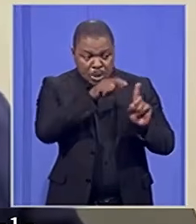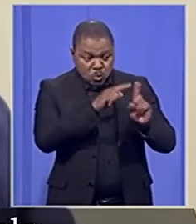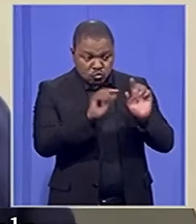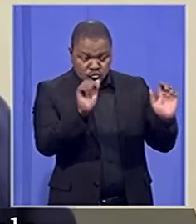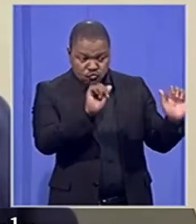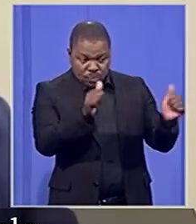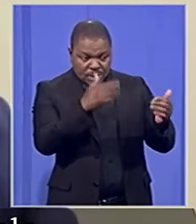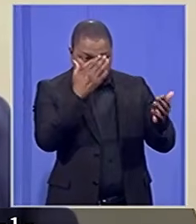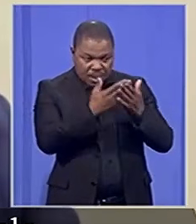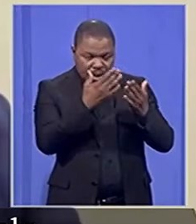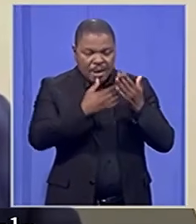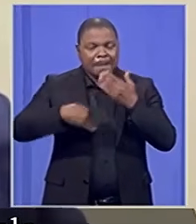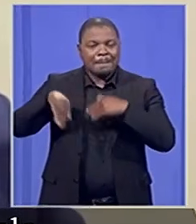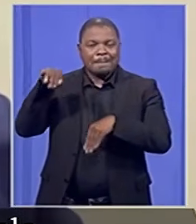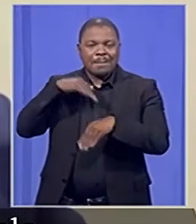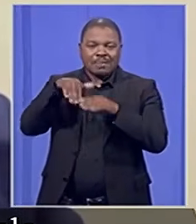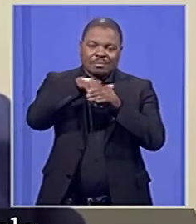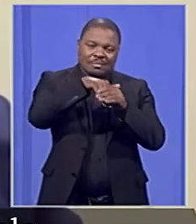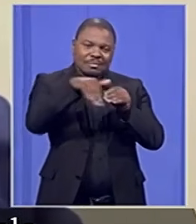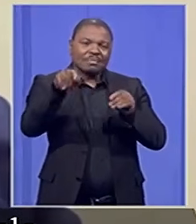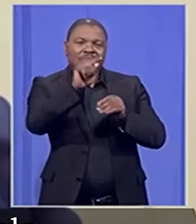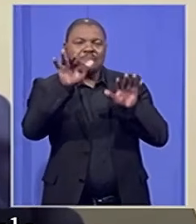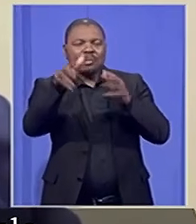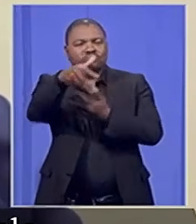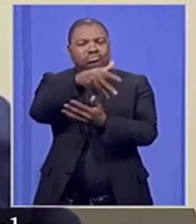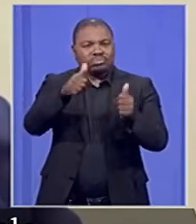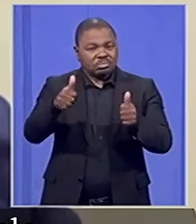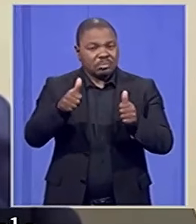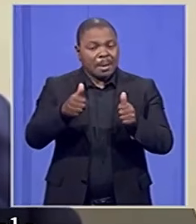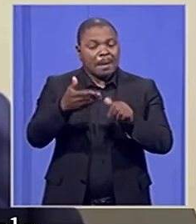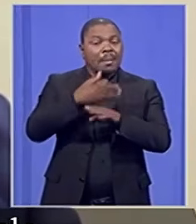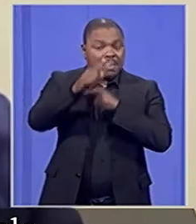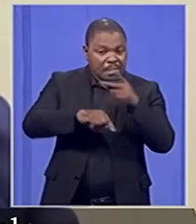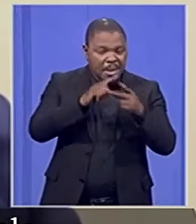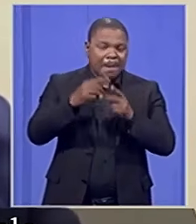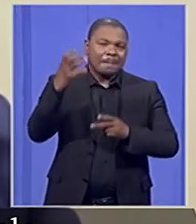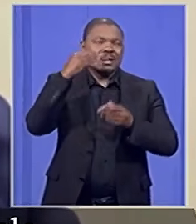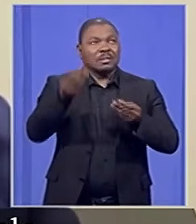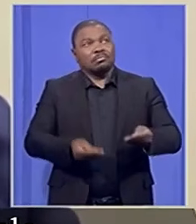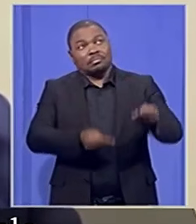for social integration before submitting that to the minister, who is